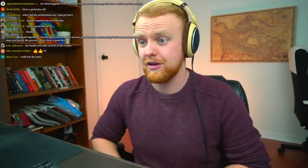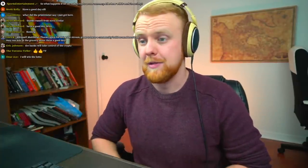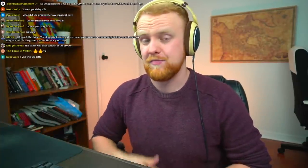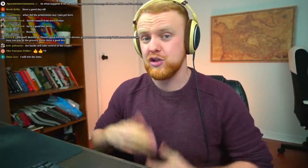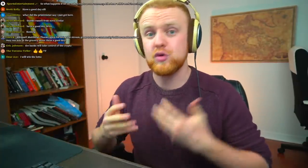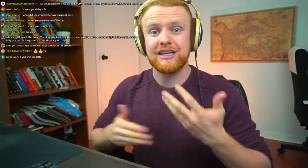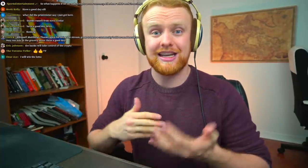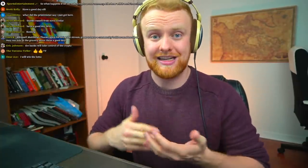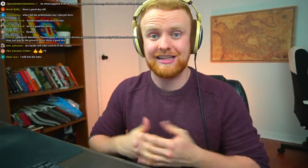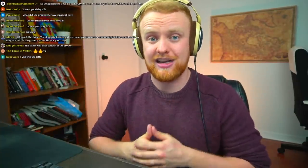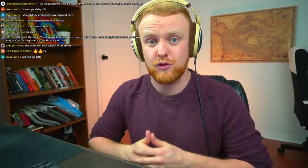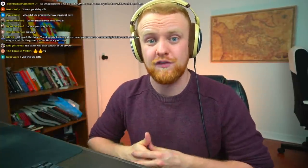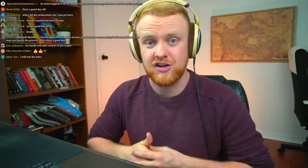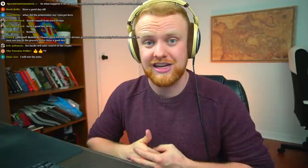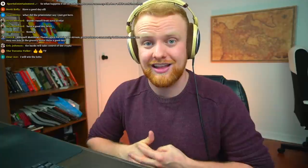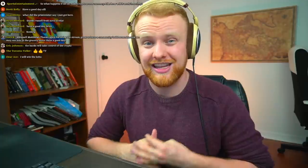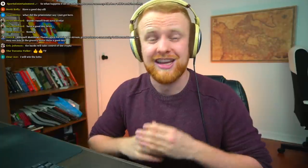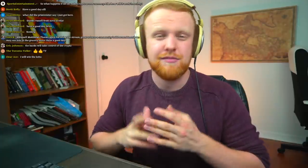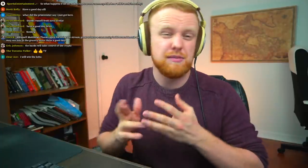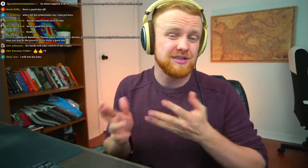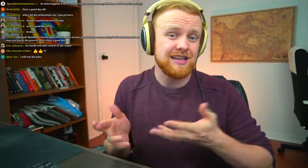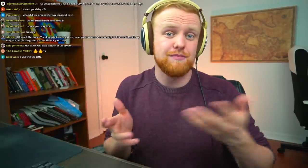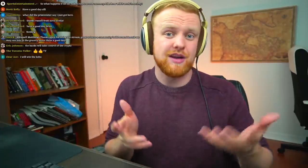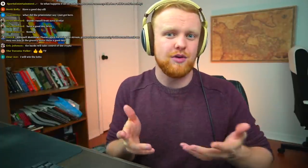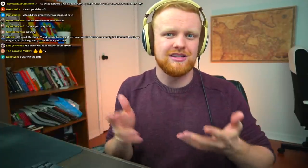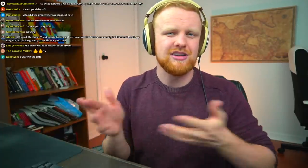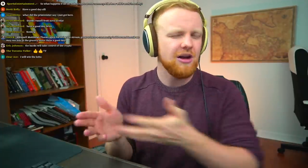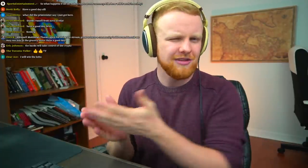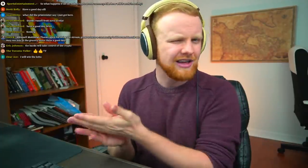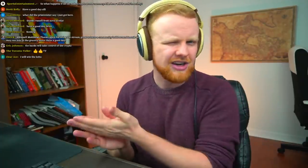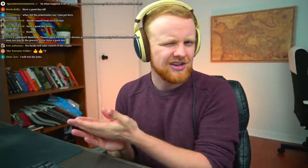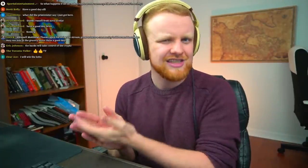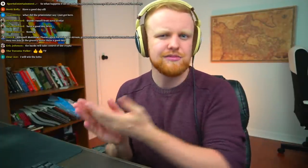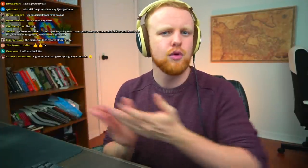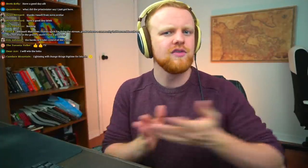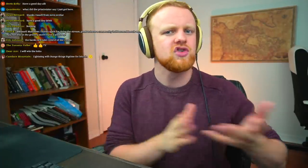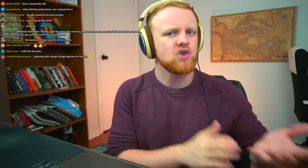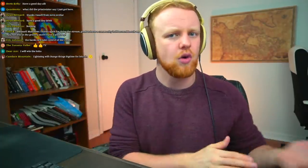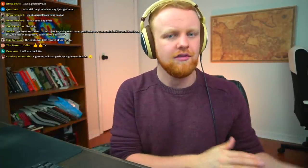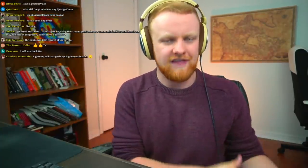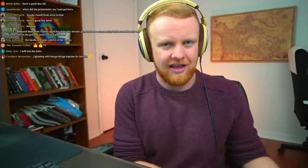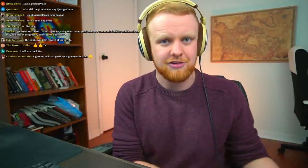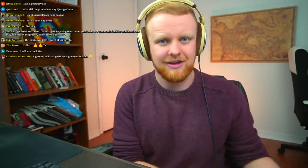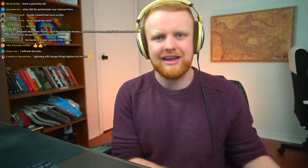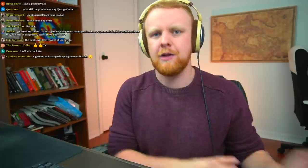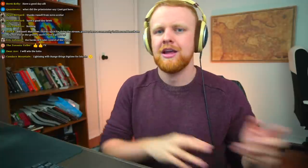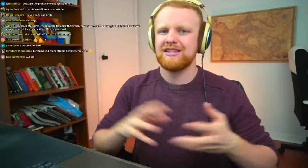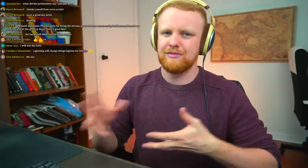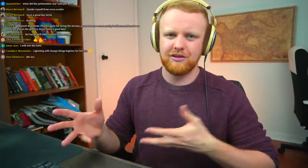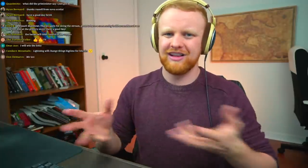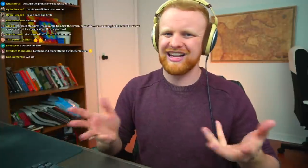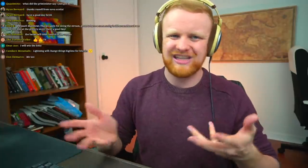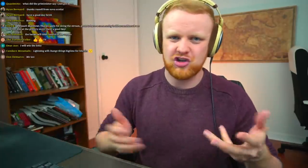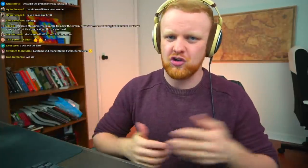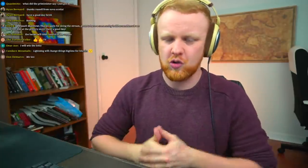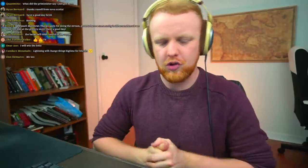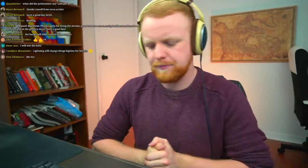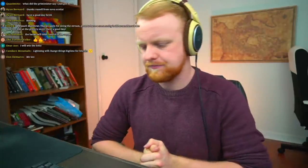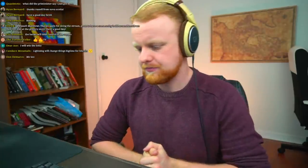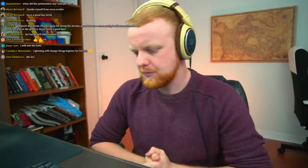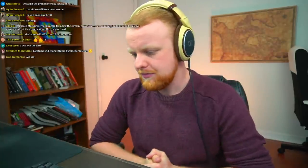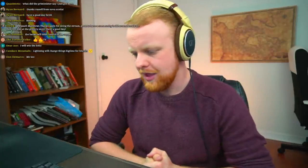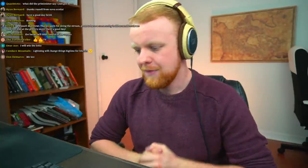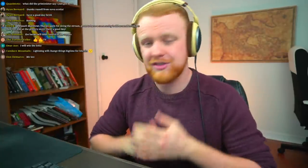problem for using it as actual functionality. People say that Bitcoin's not really a currency, it's more of a store of value right now, similar like a digital